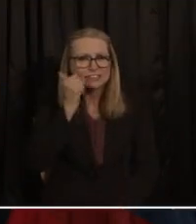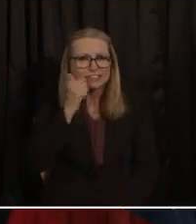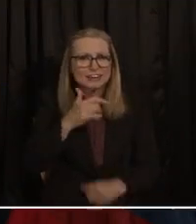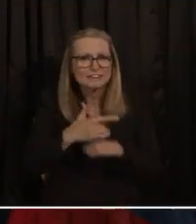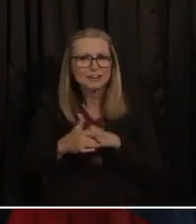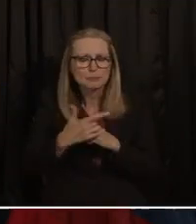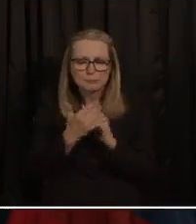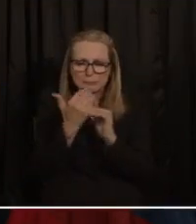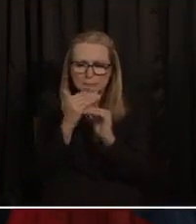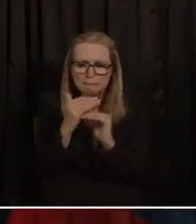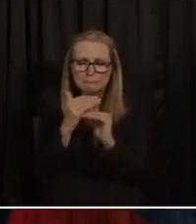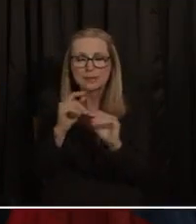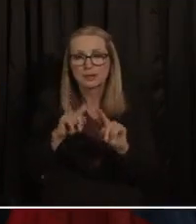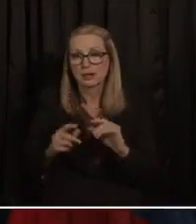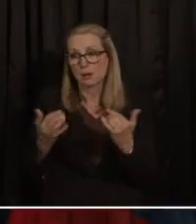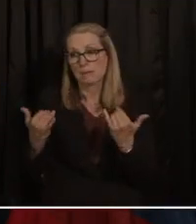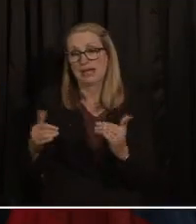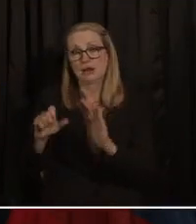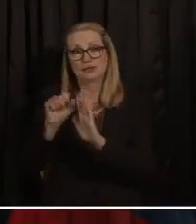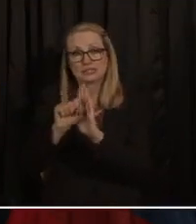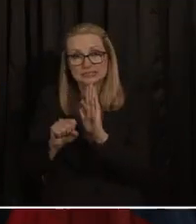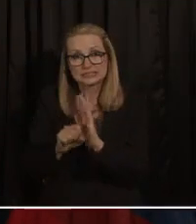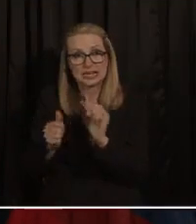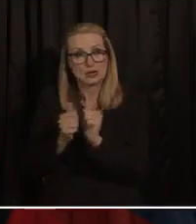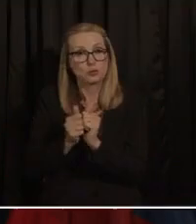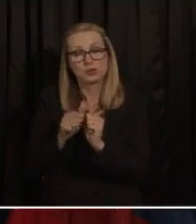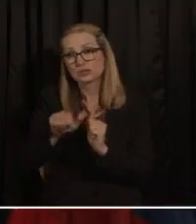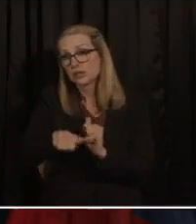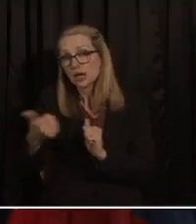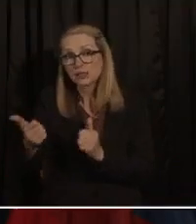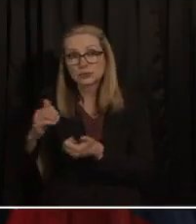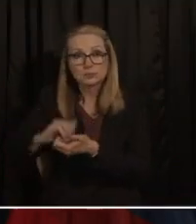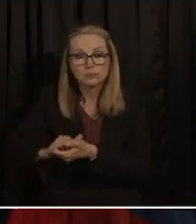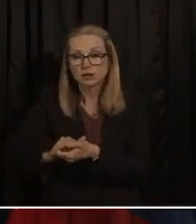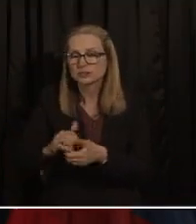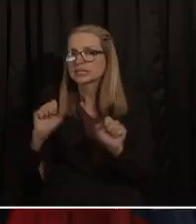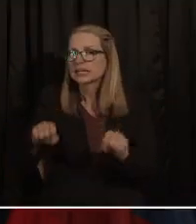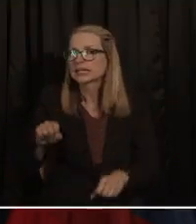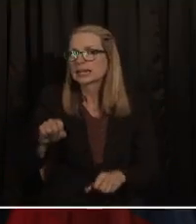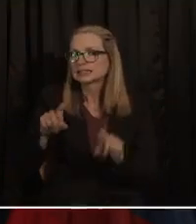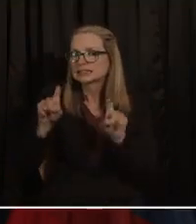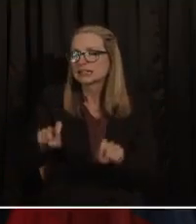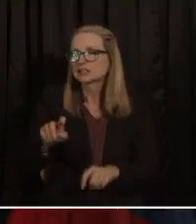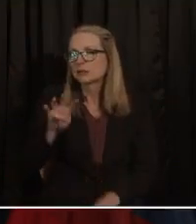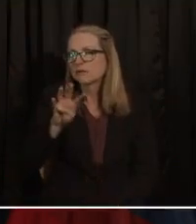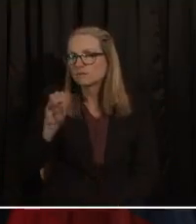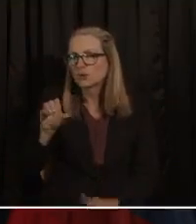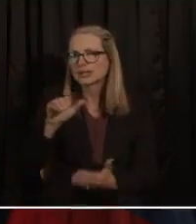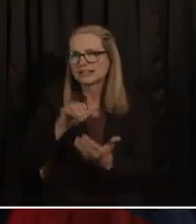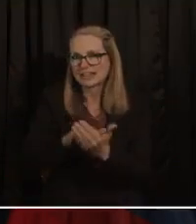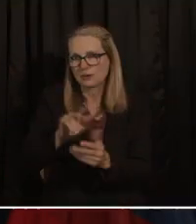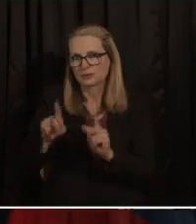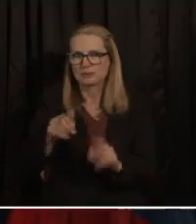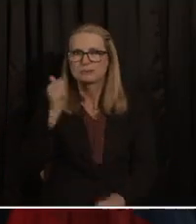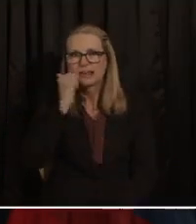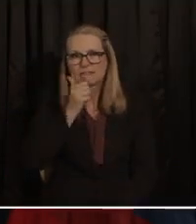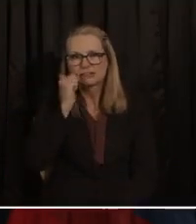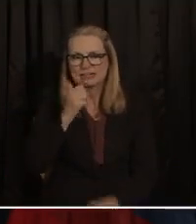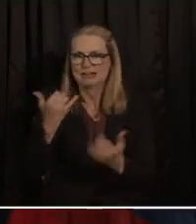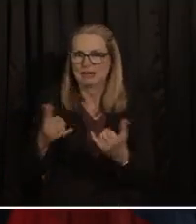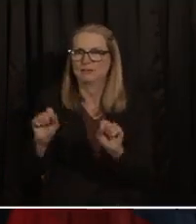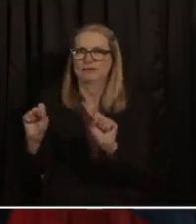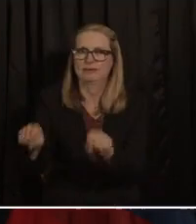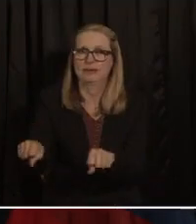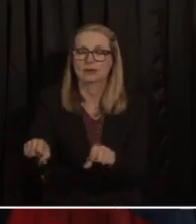itself and our community partners in the state lab can do about 40,000 tests a day. And there are many other private labs that operate